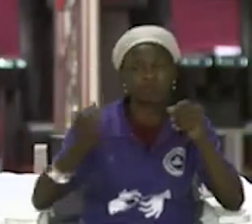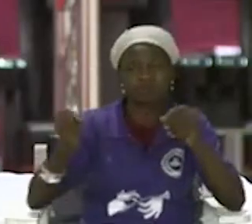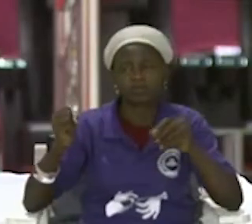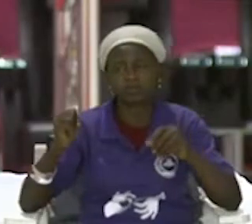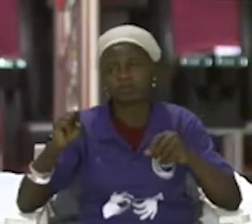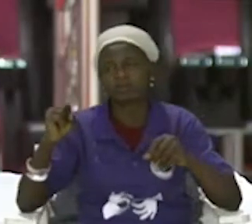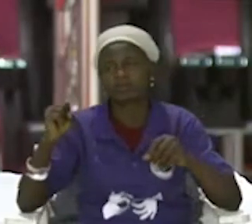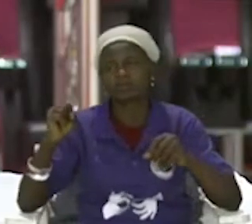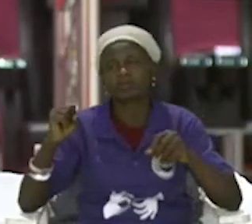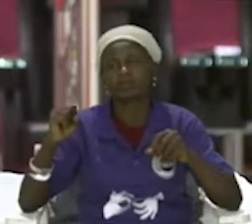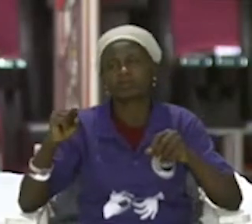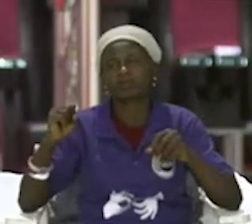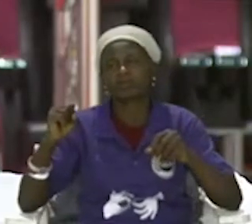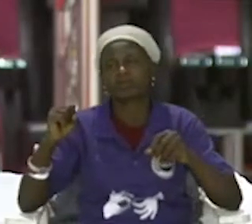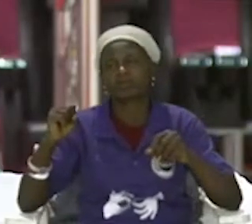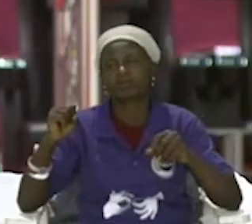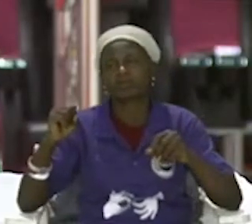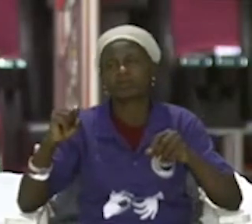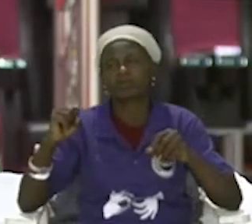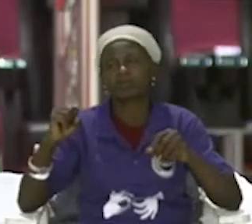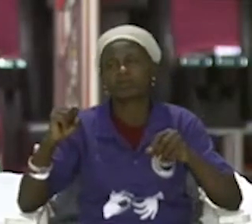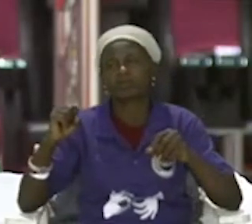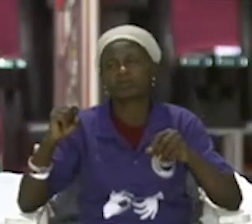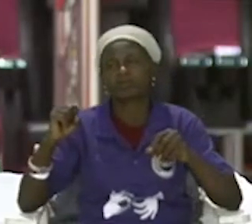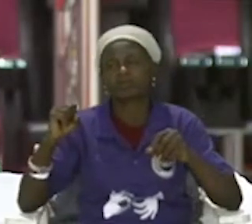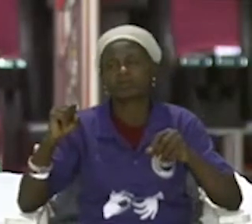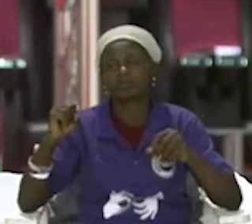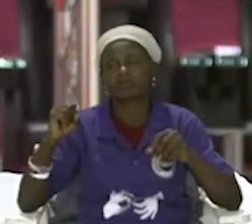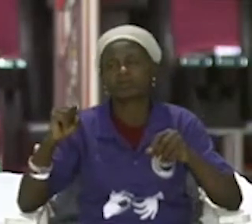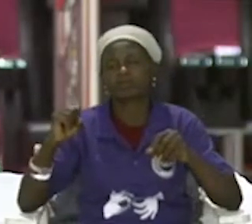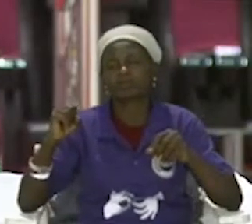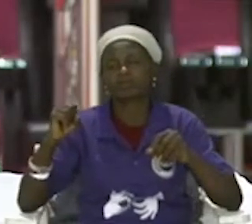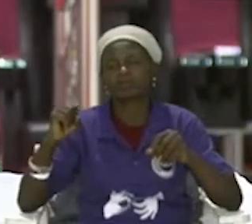a couple of things that we want to do.